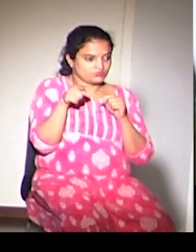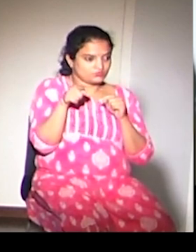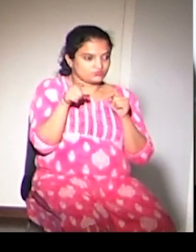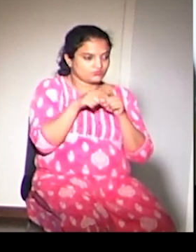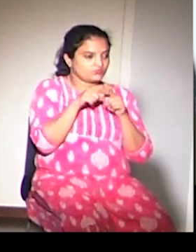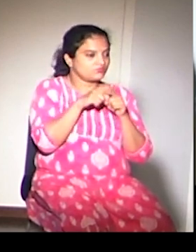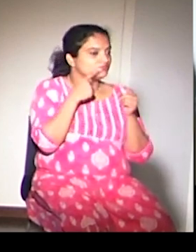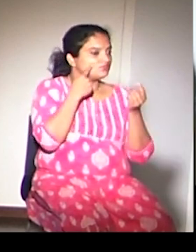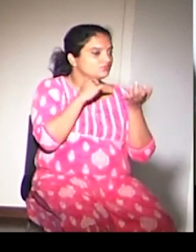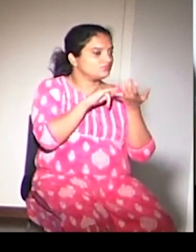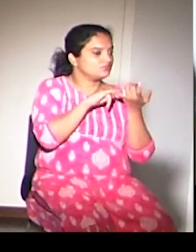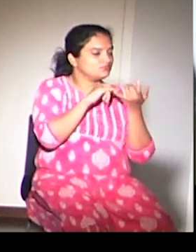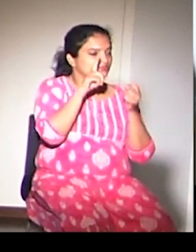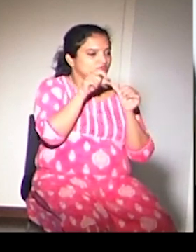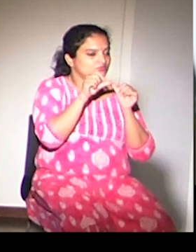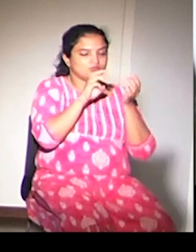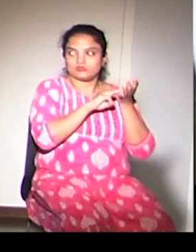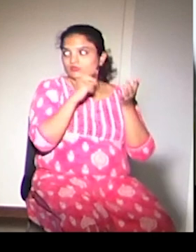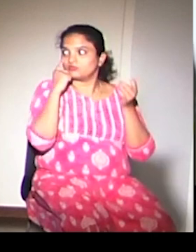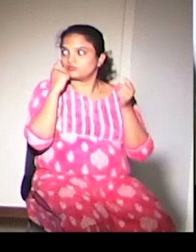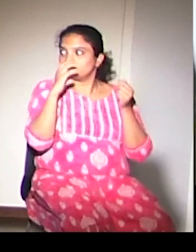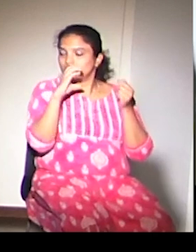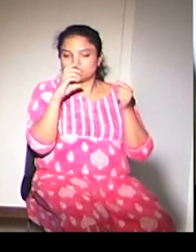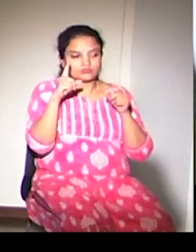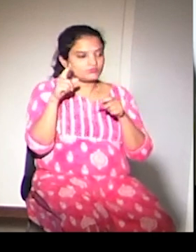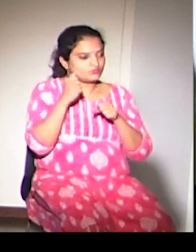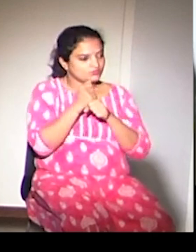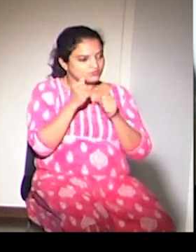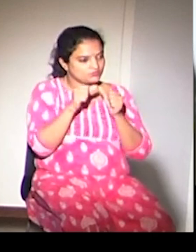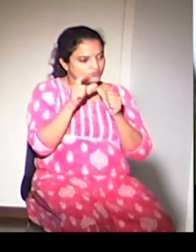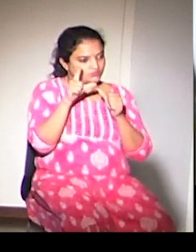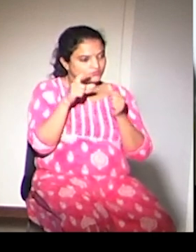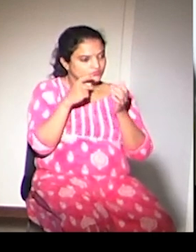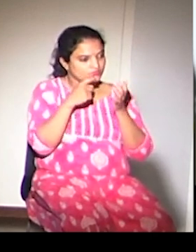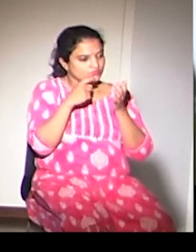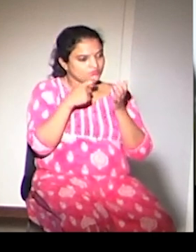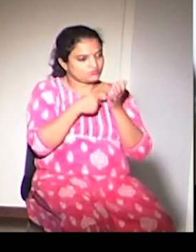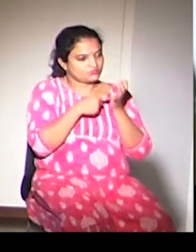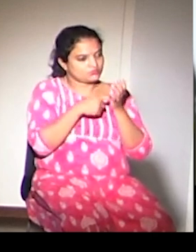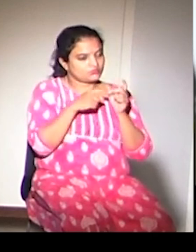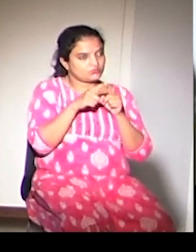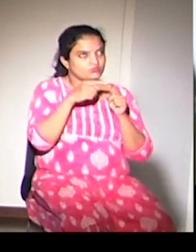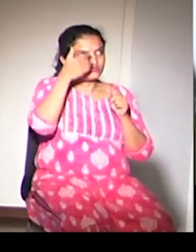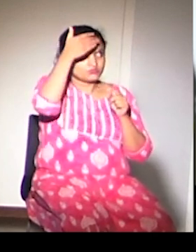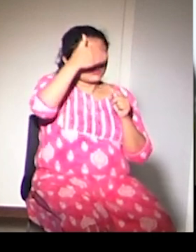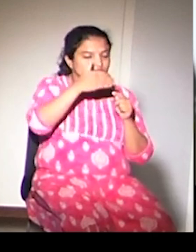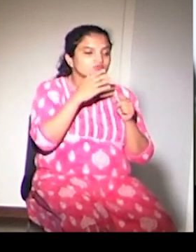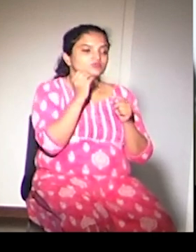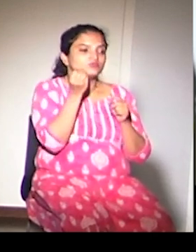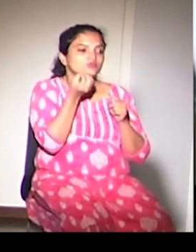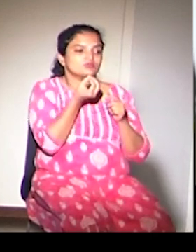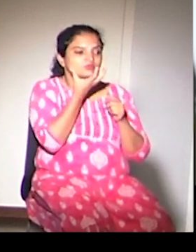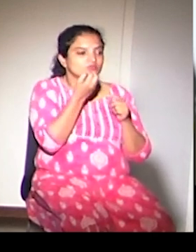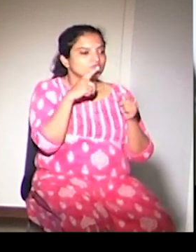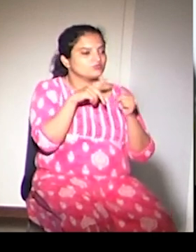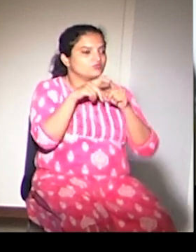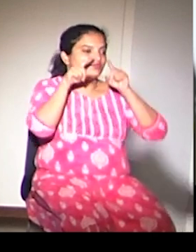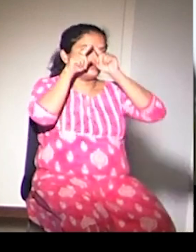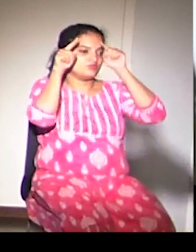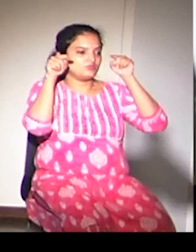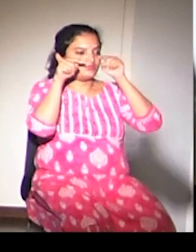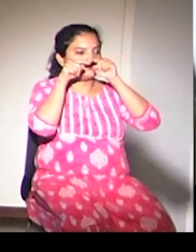Islamic calligraphy. Would it be a different technique, because mostly the floral and the geometric one